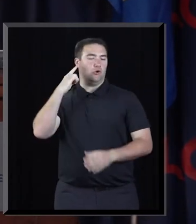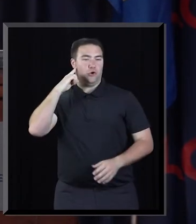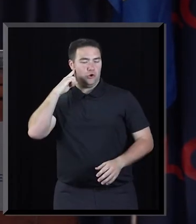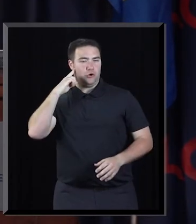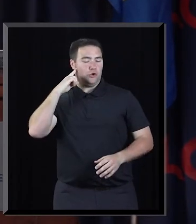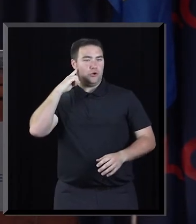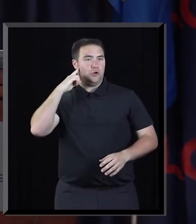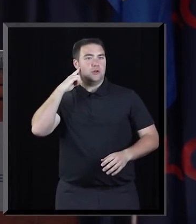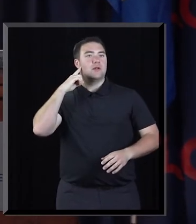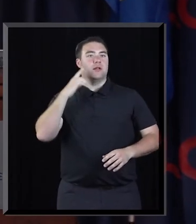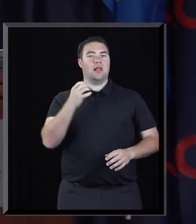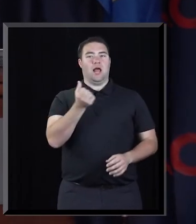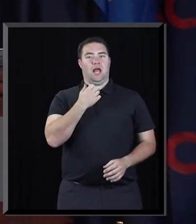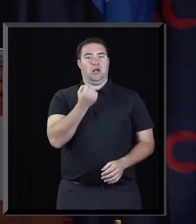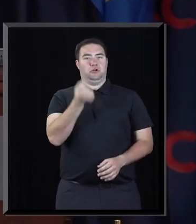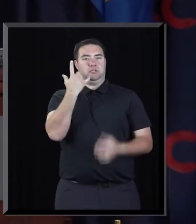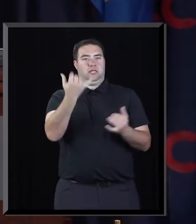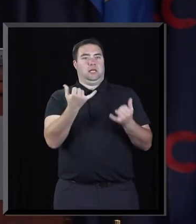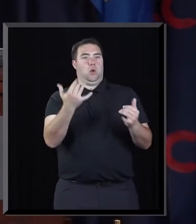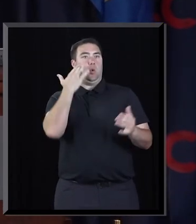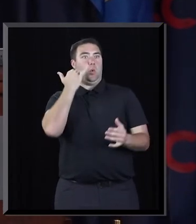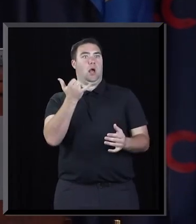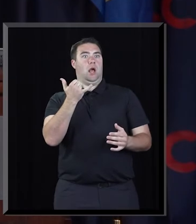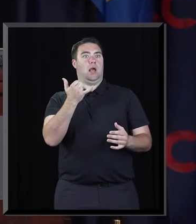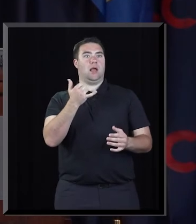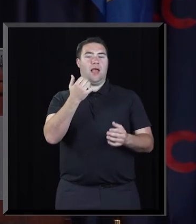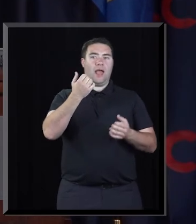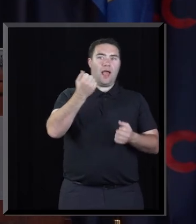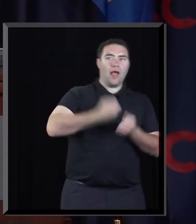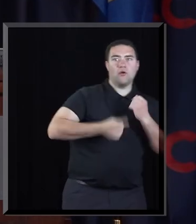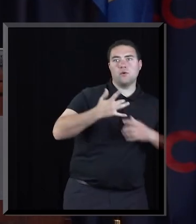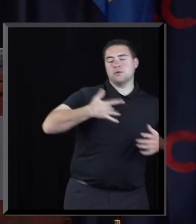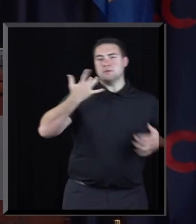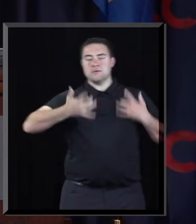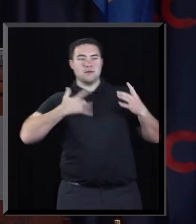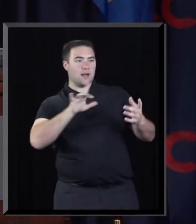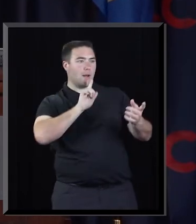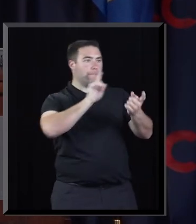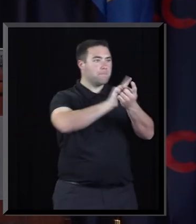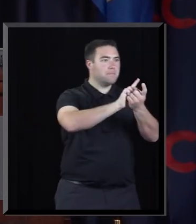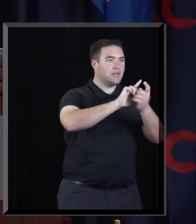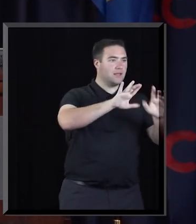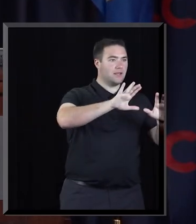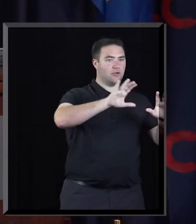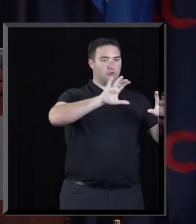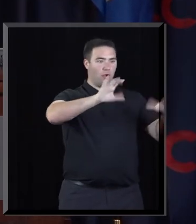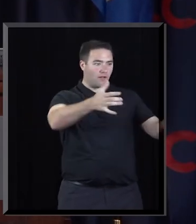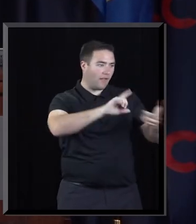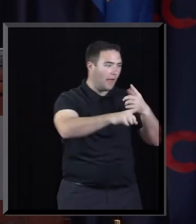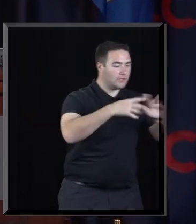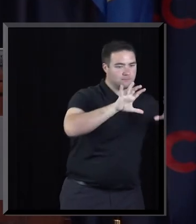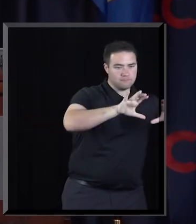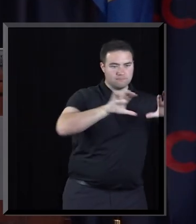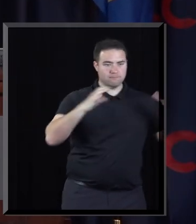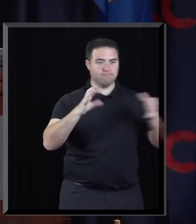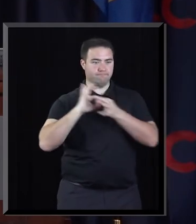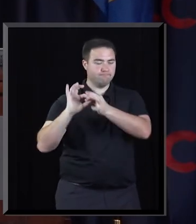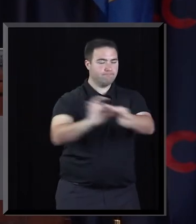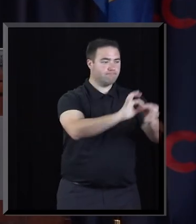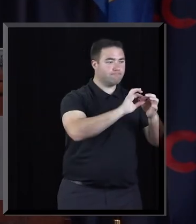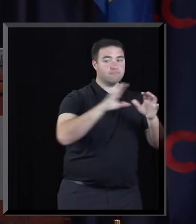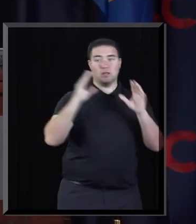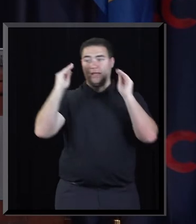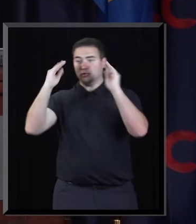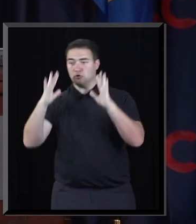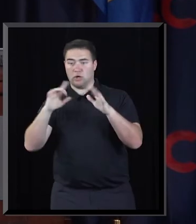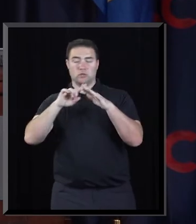On our first day of school, everyone's so excited to meet your classmates and to meet your instructors, because they're going to be an extended part of your family